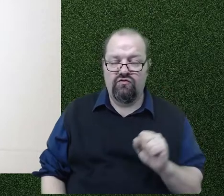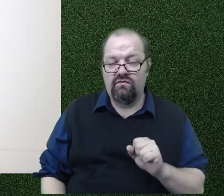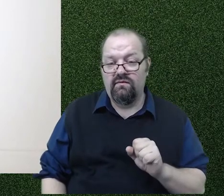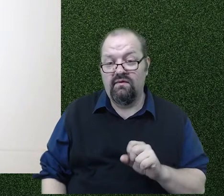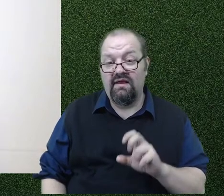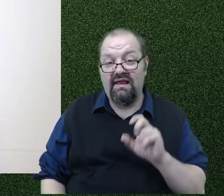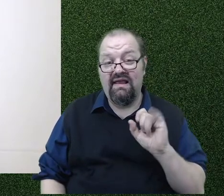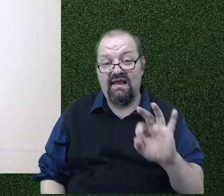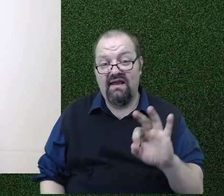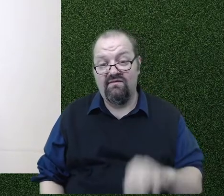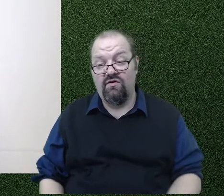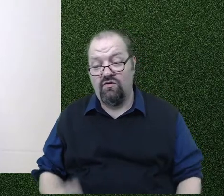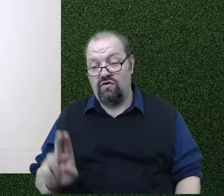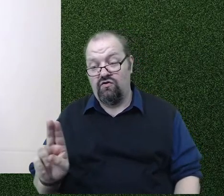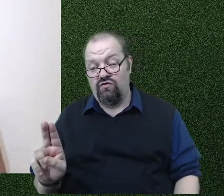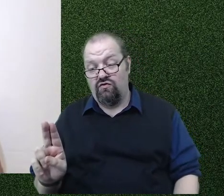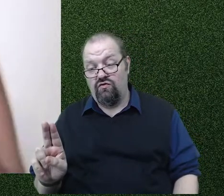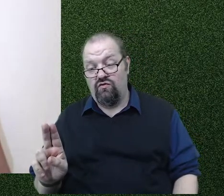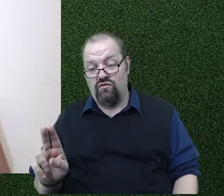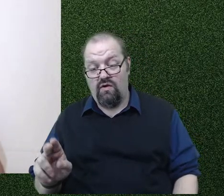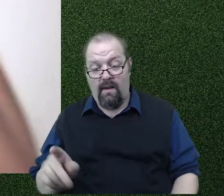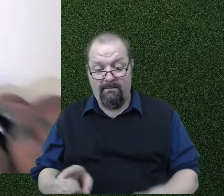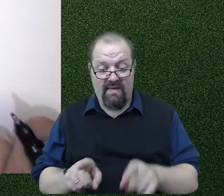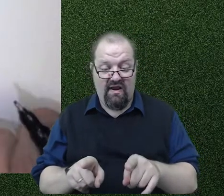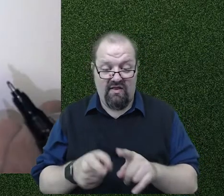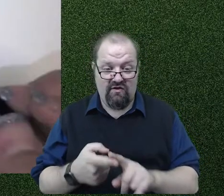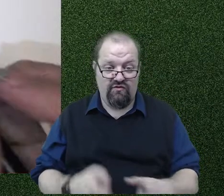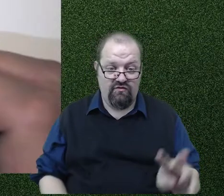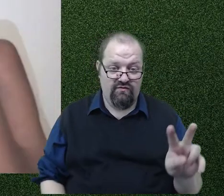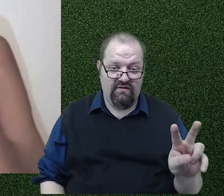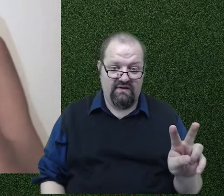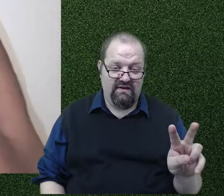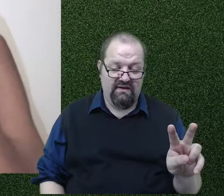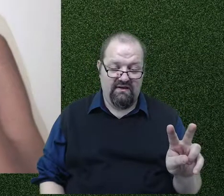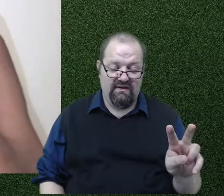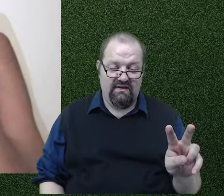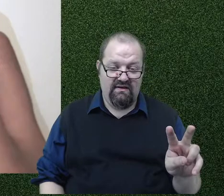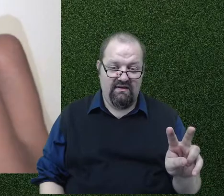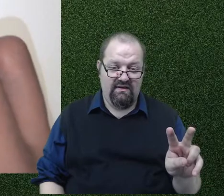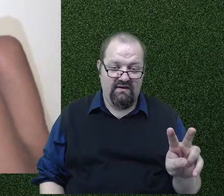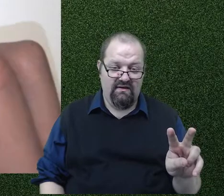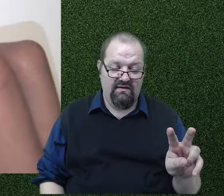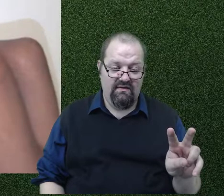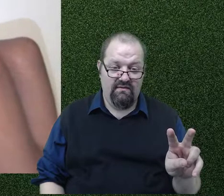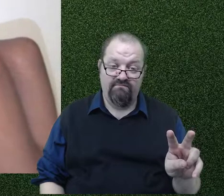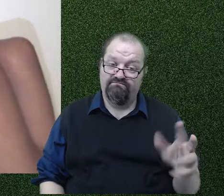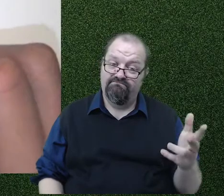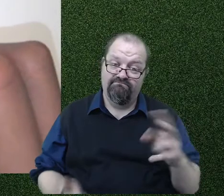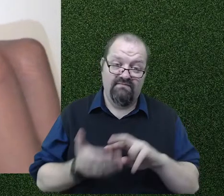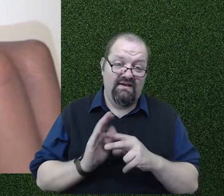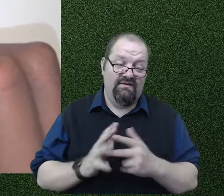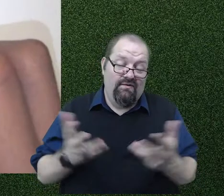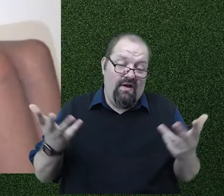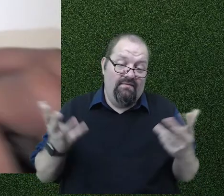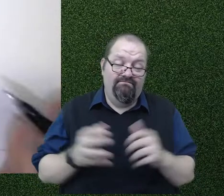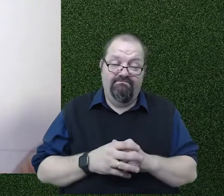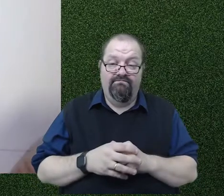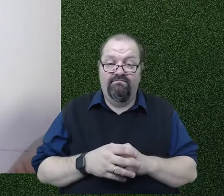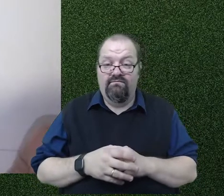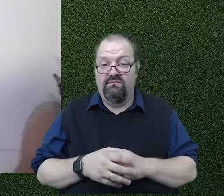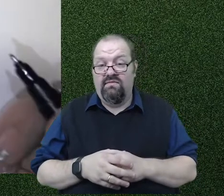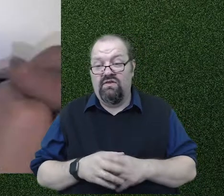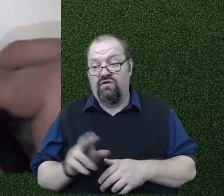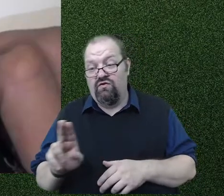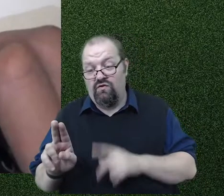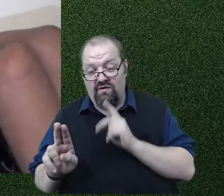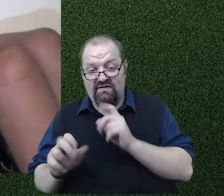If U is parallel to V, when we learned about vectors earlier, we said, well, that just means that U is a constant